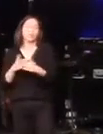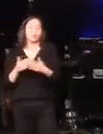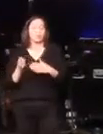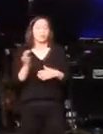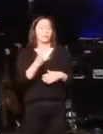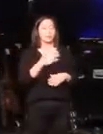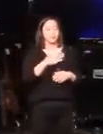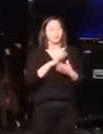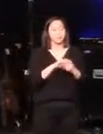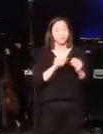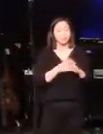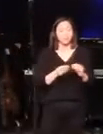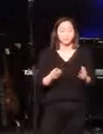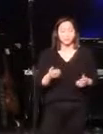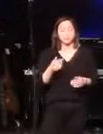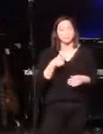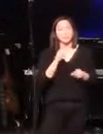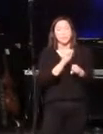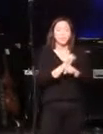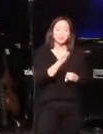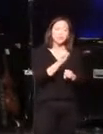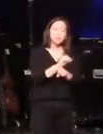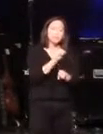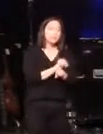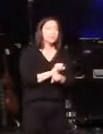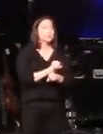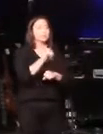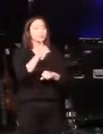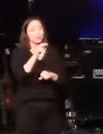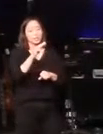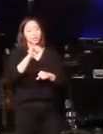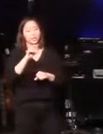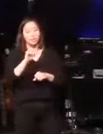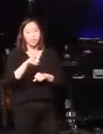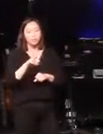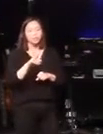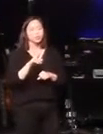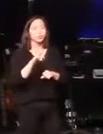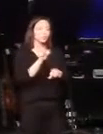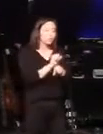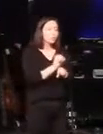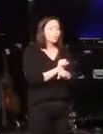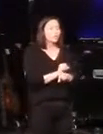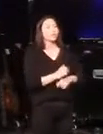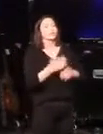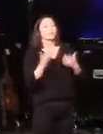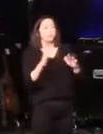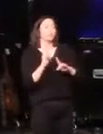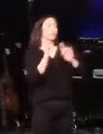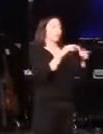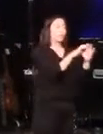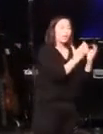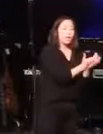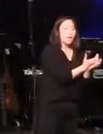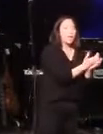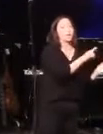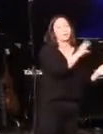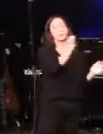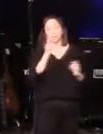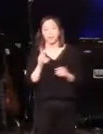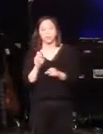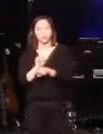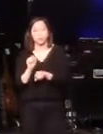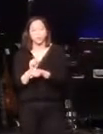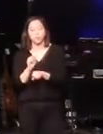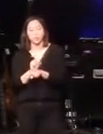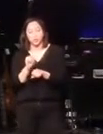remember that I would get out of class and I'd go be a janitor. I'd get off at midnight and I'd study till like 2 a.m. and then do it all over again.